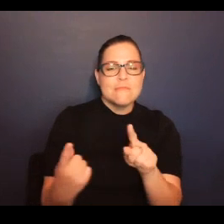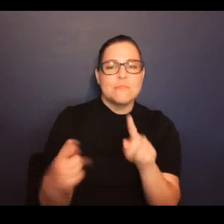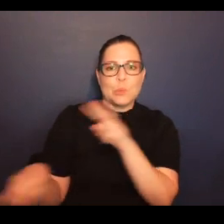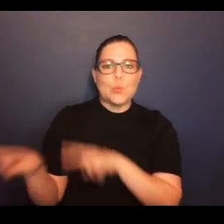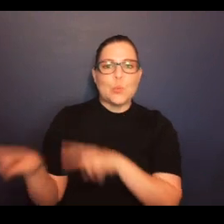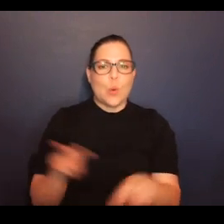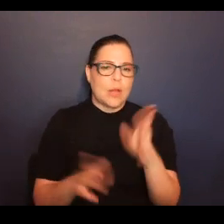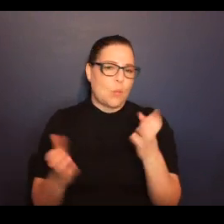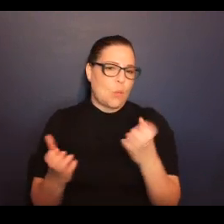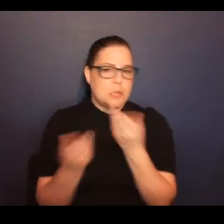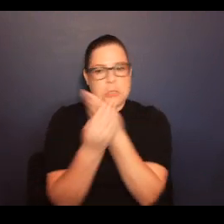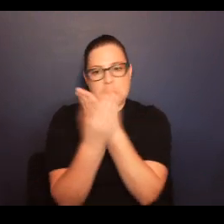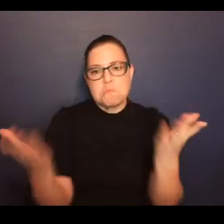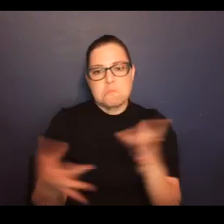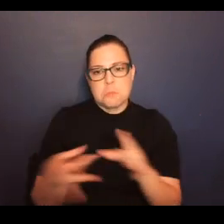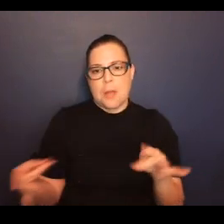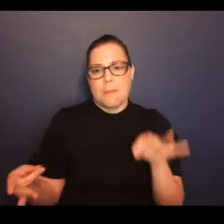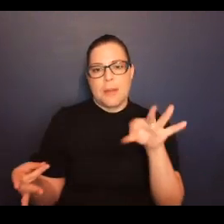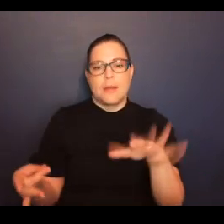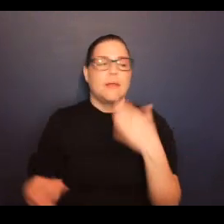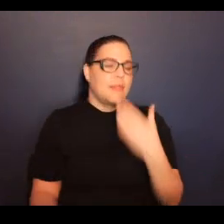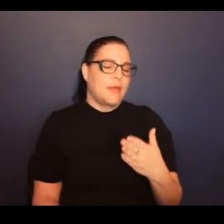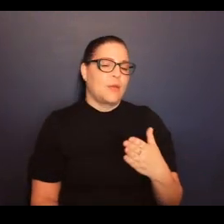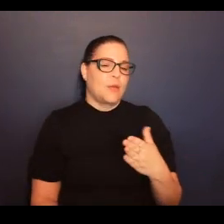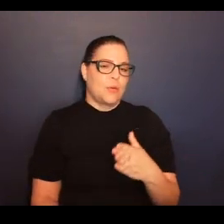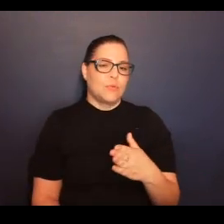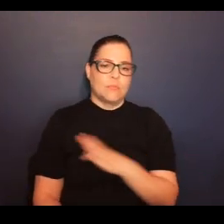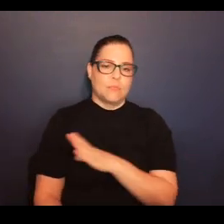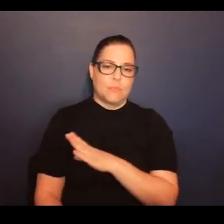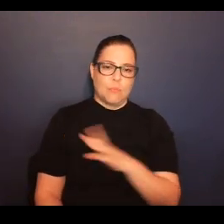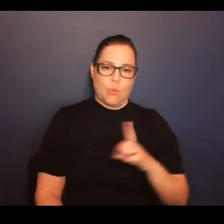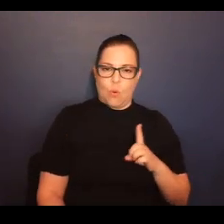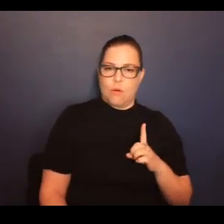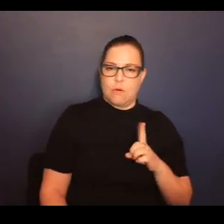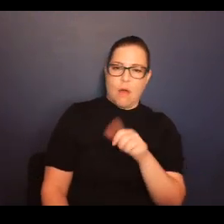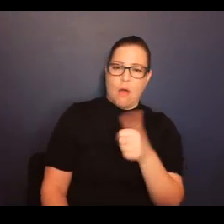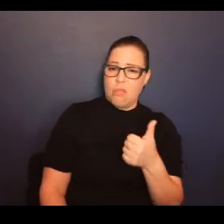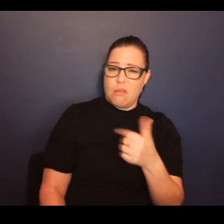Just want to make that comment. Thank you, board member. Anything else for my colleagues?